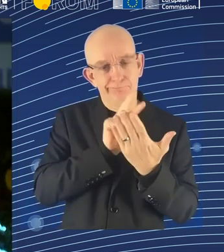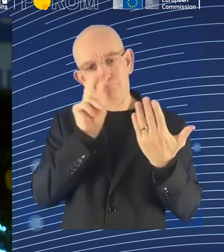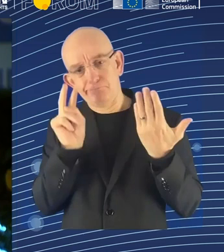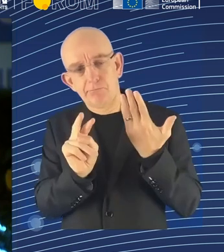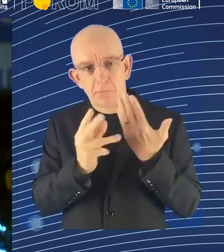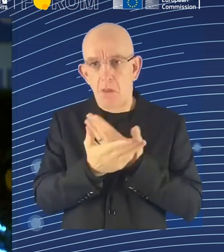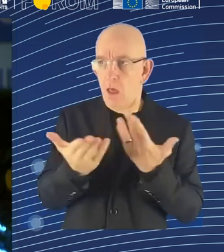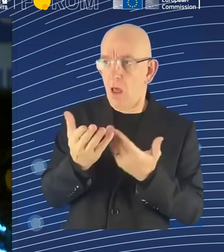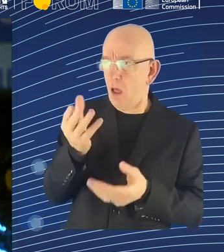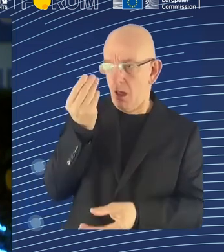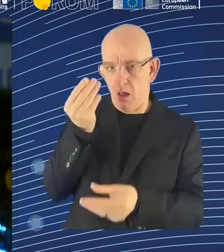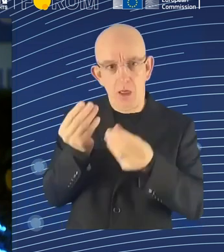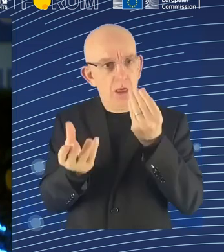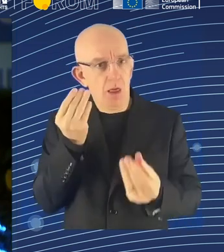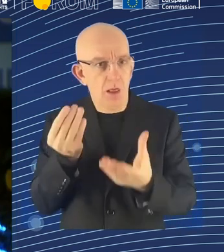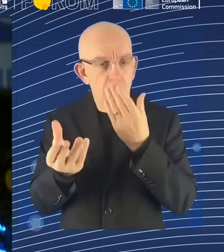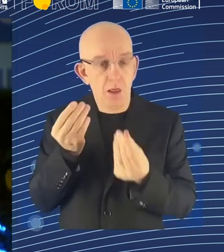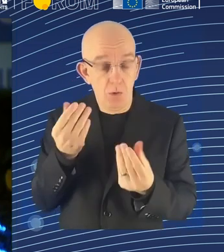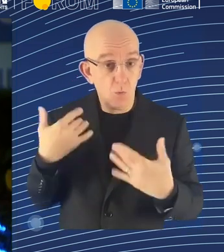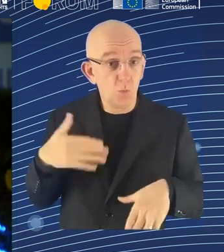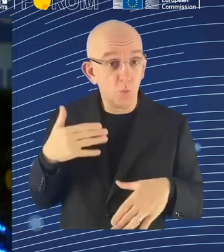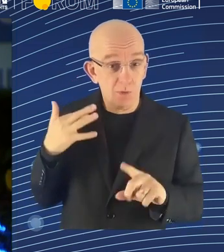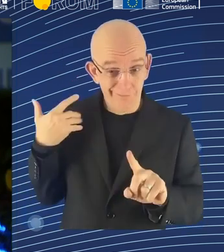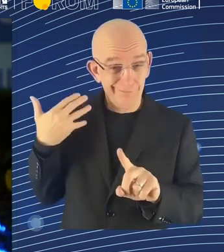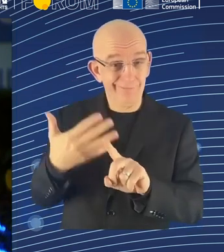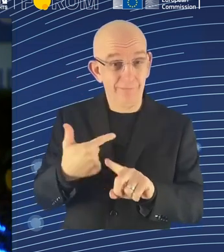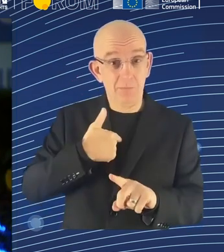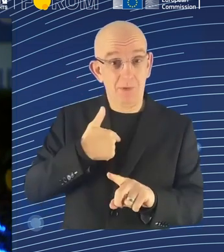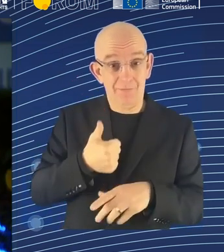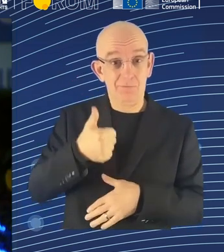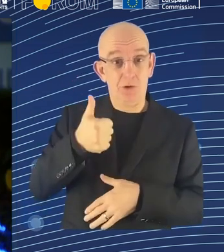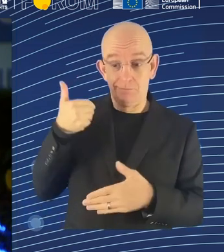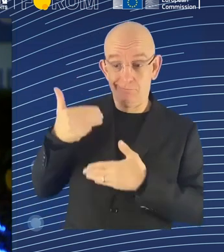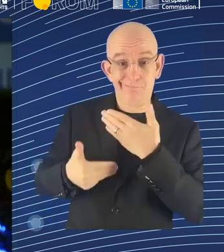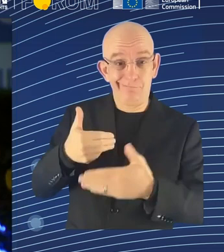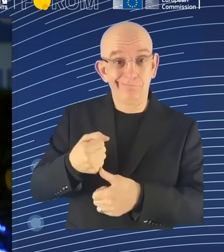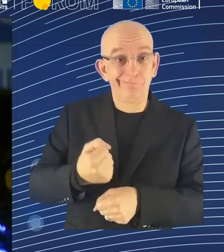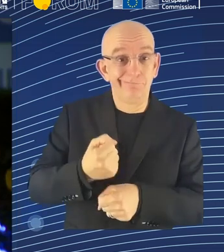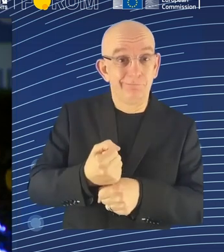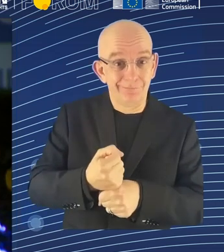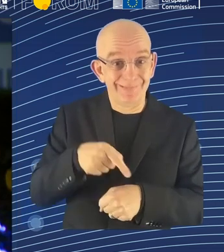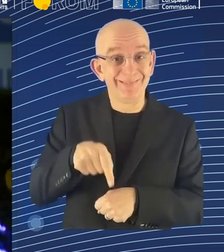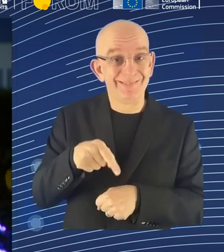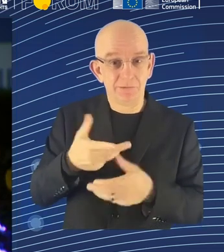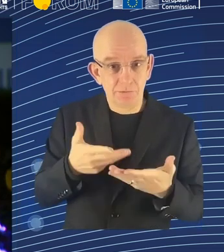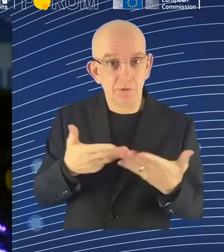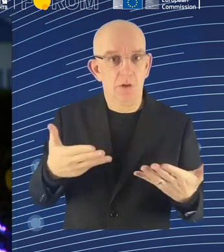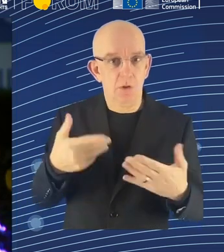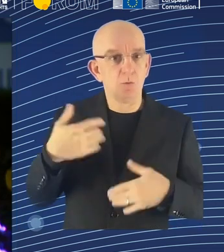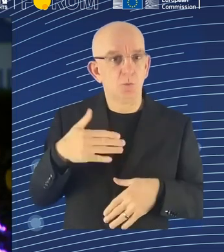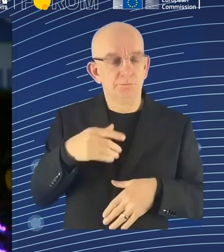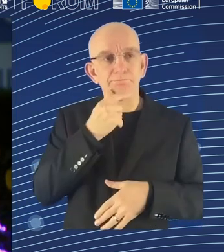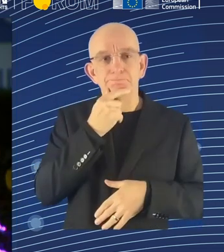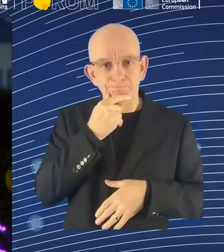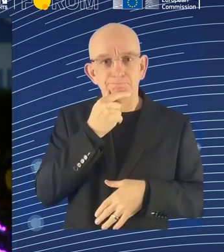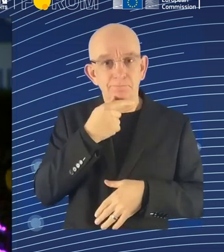the platforms. At that time, we were using your personal data to create services, and we invented a new economy known as the two-sided economy, to use the